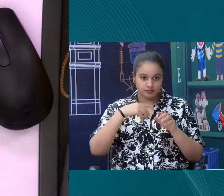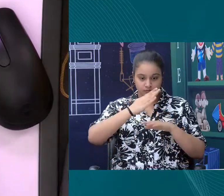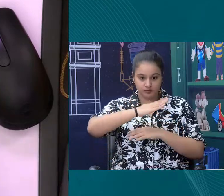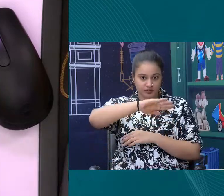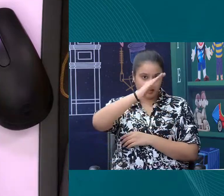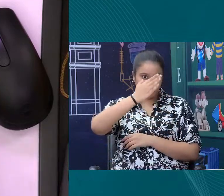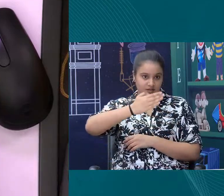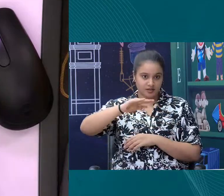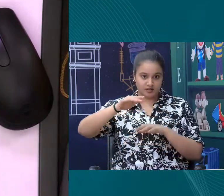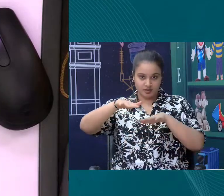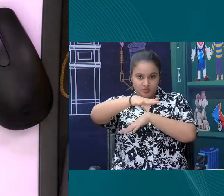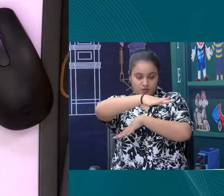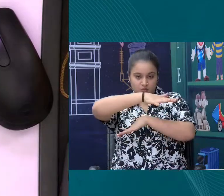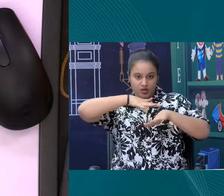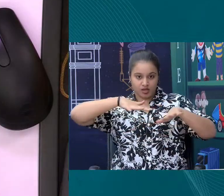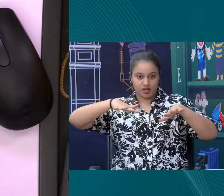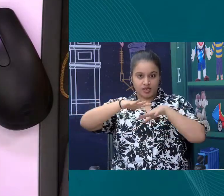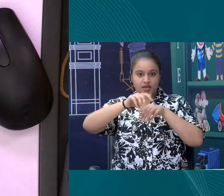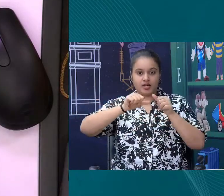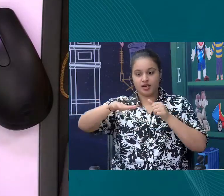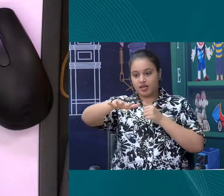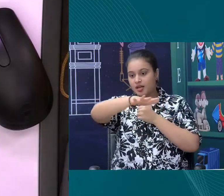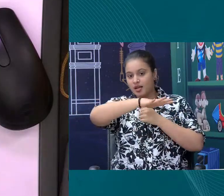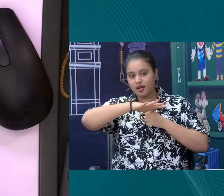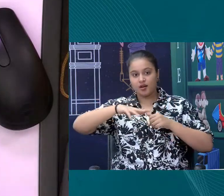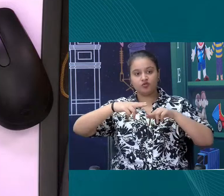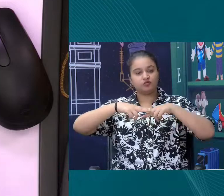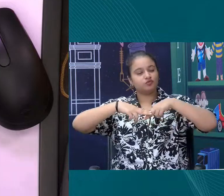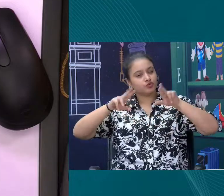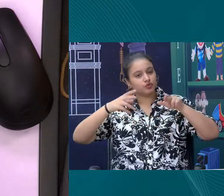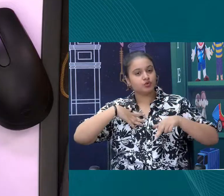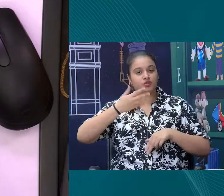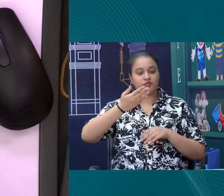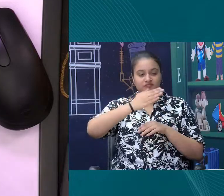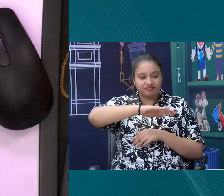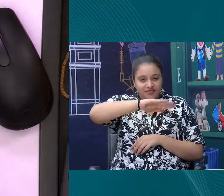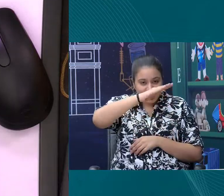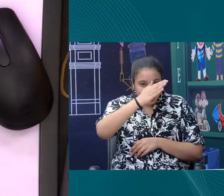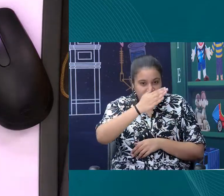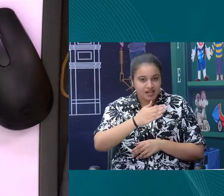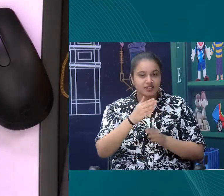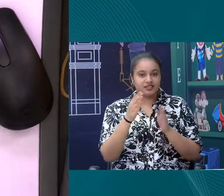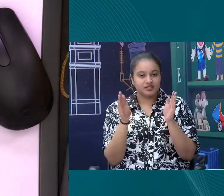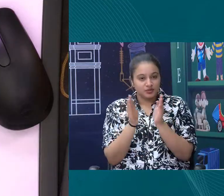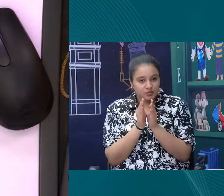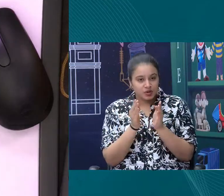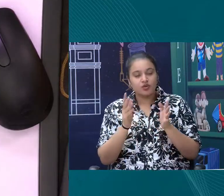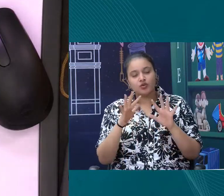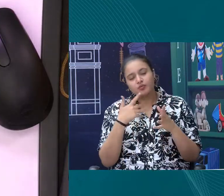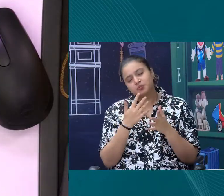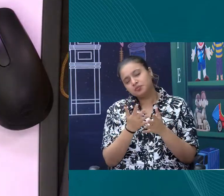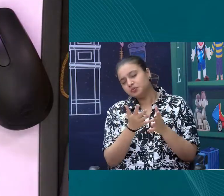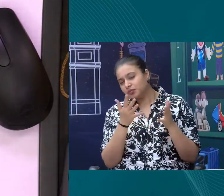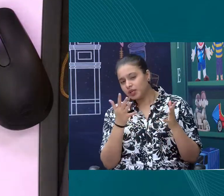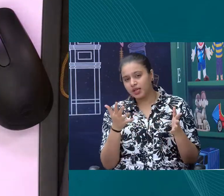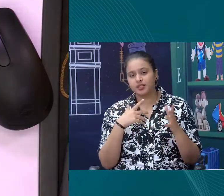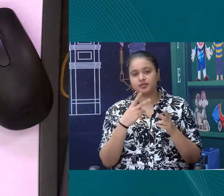desert. In the desert, so you will have sand dunes here and there. So lot of